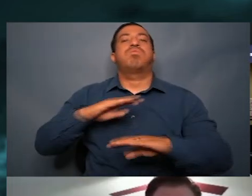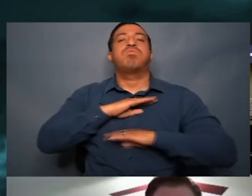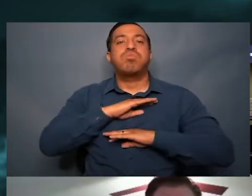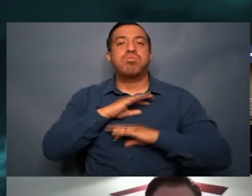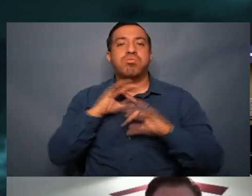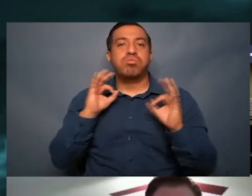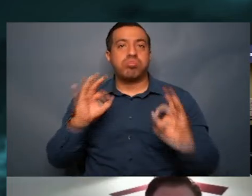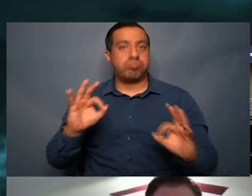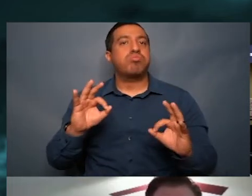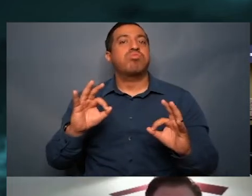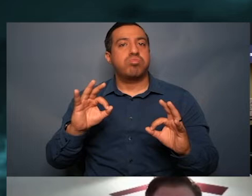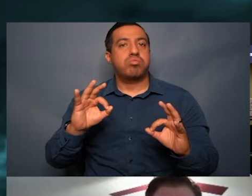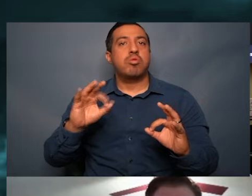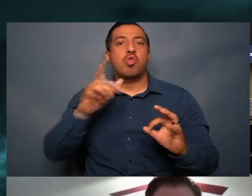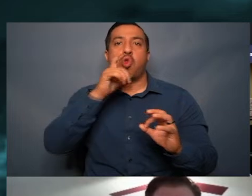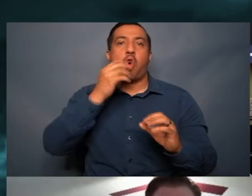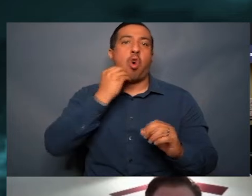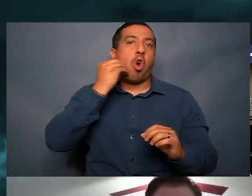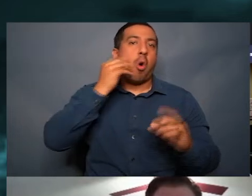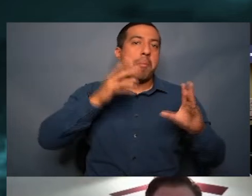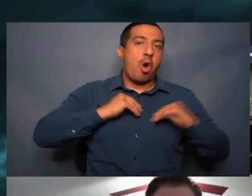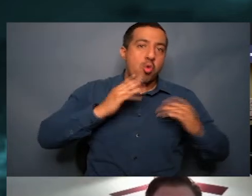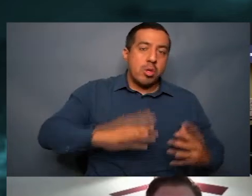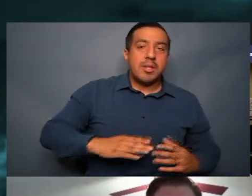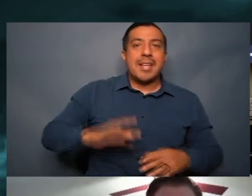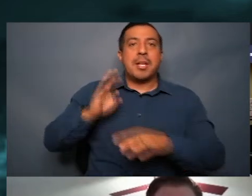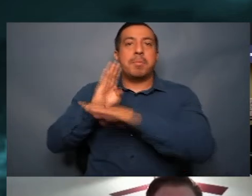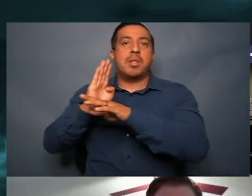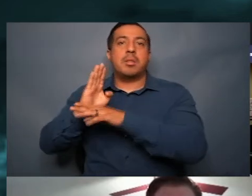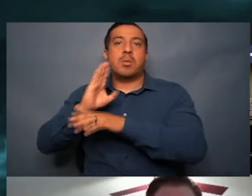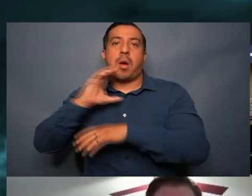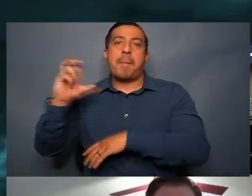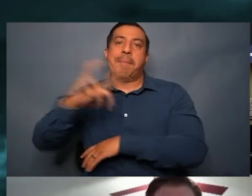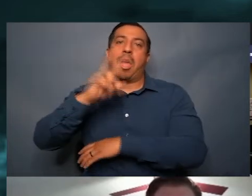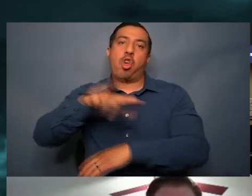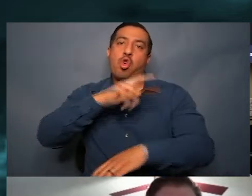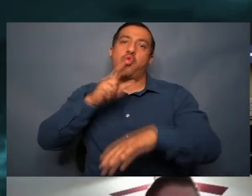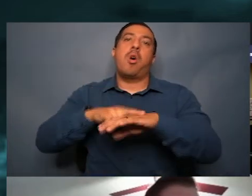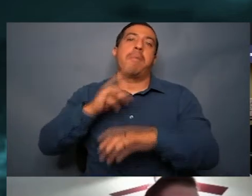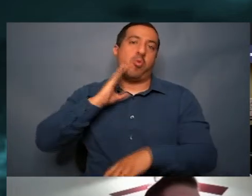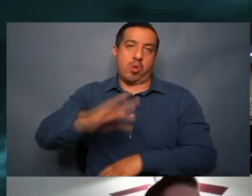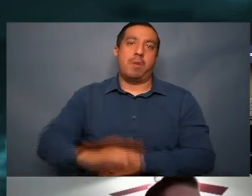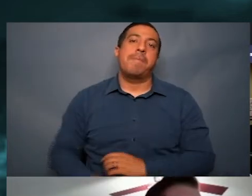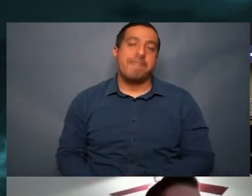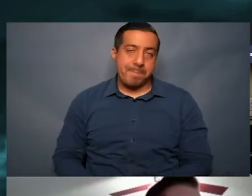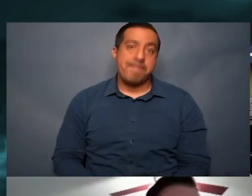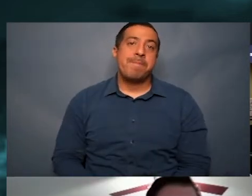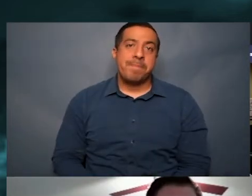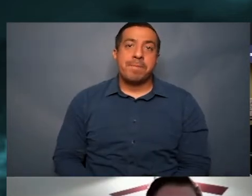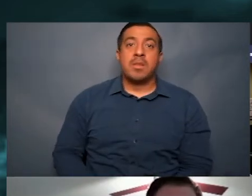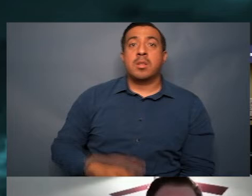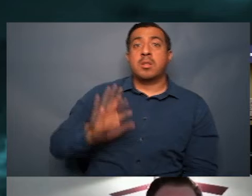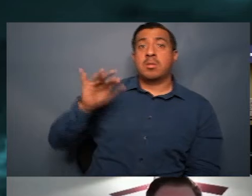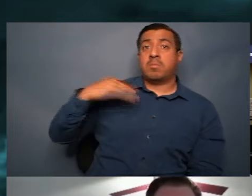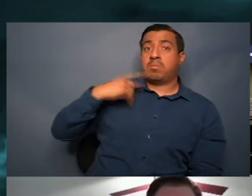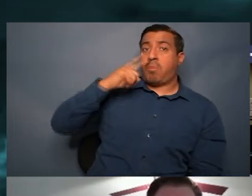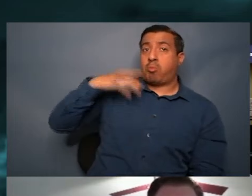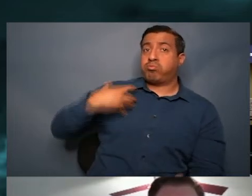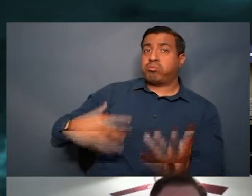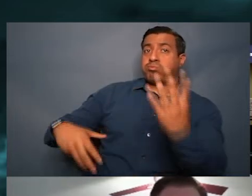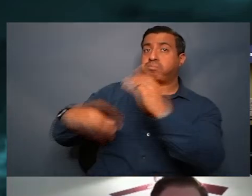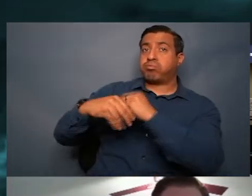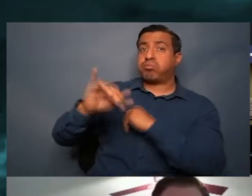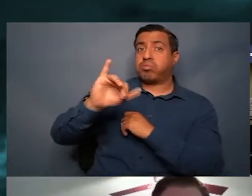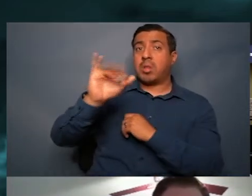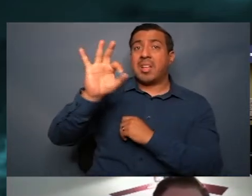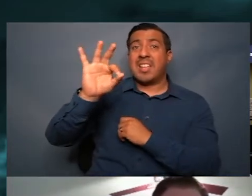individual homeowners and as businesses get back to a new state of normal. And I would piggyback off of that and think of